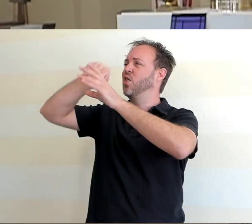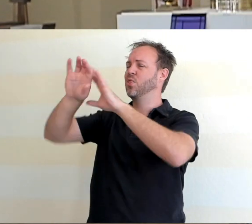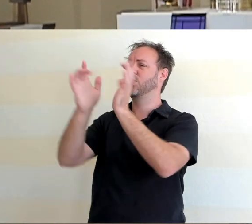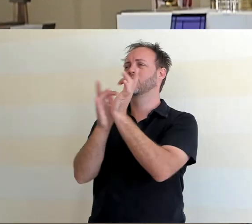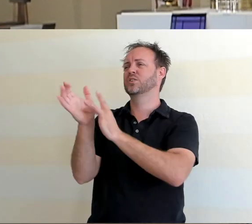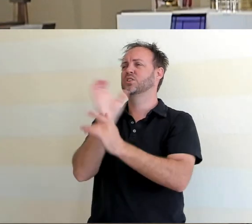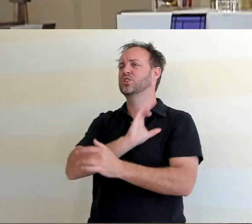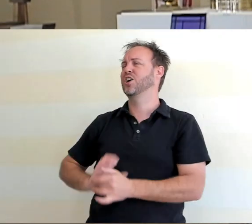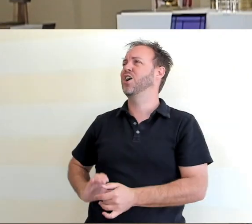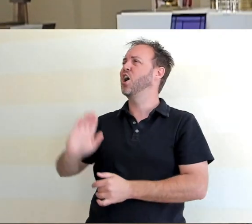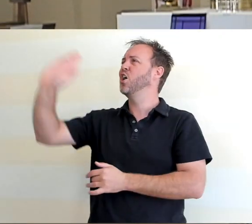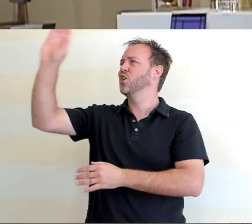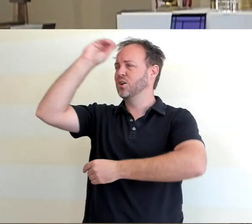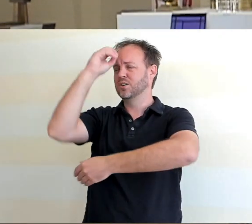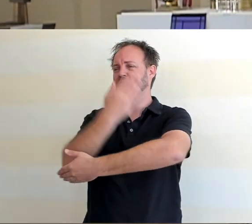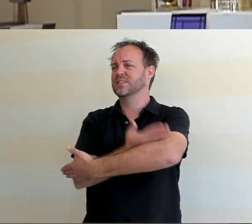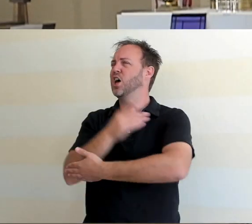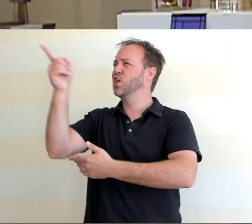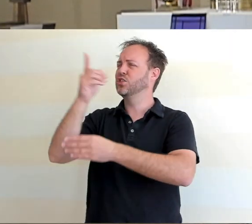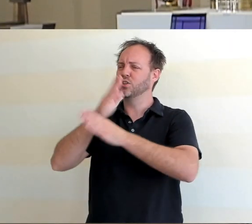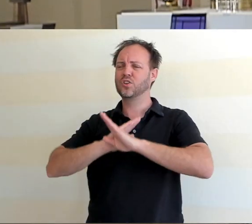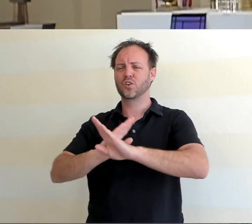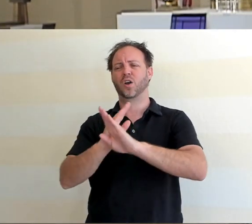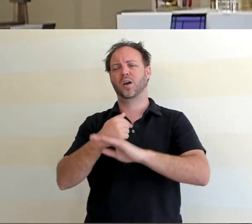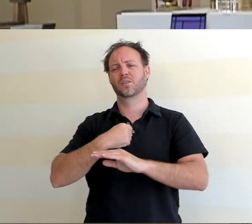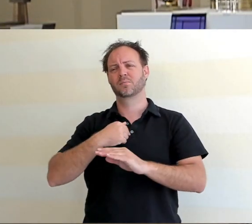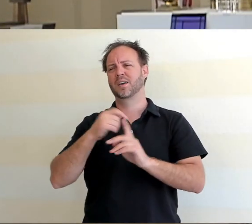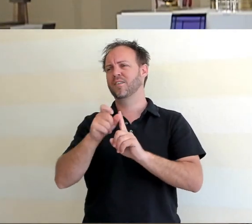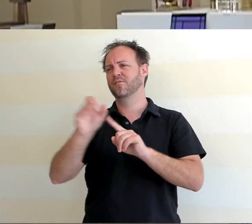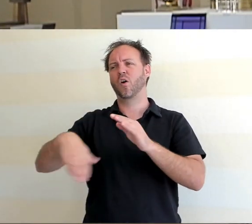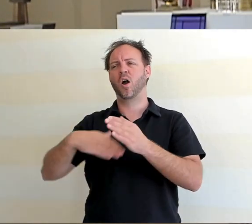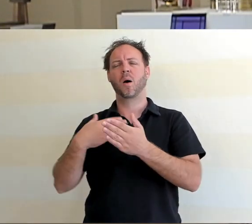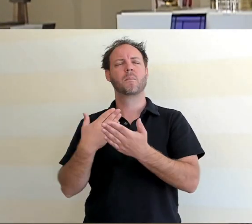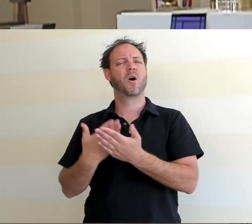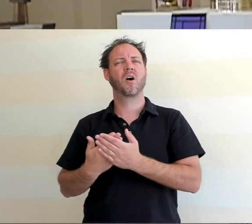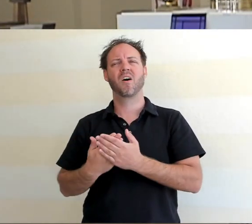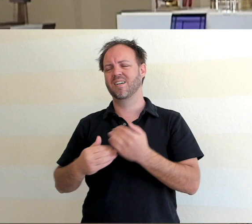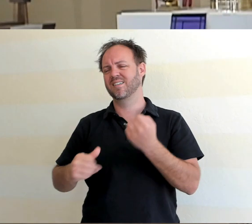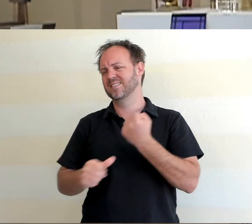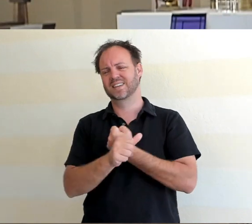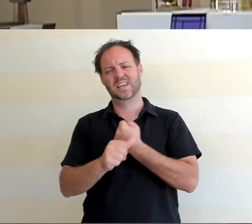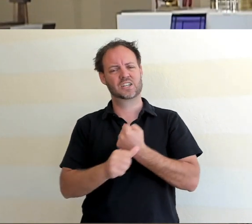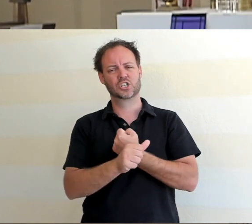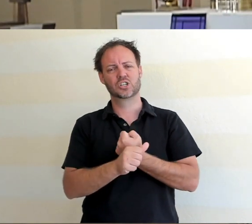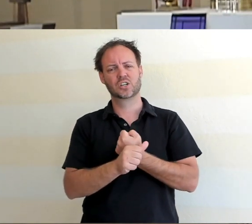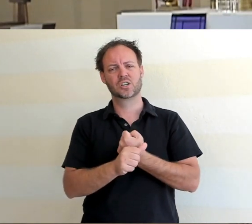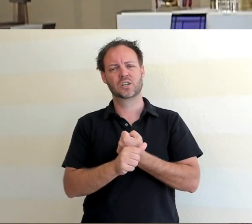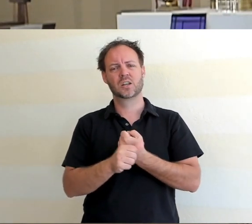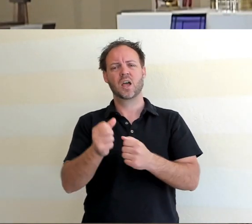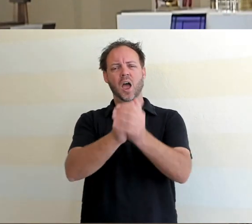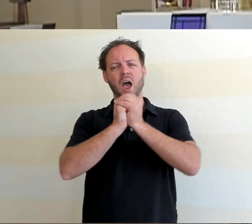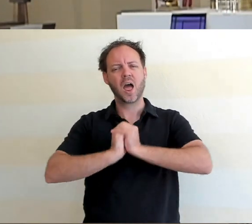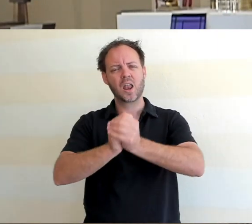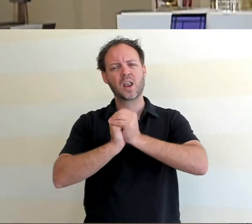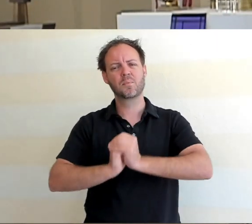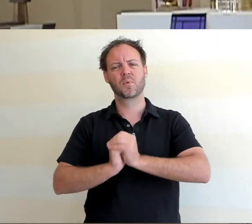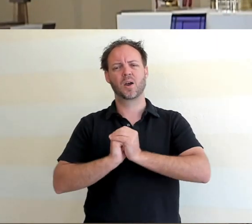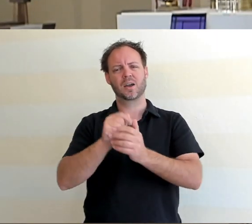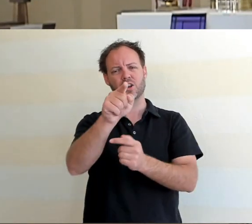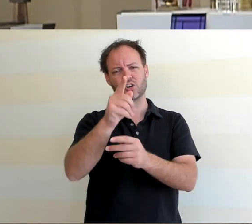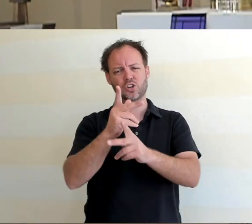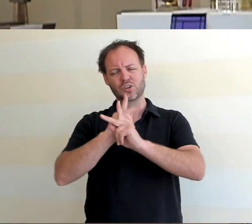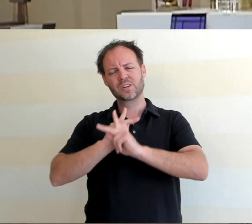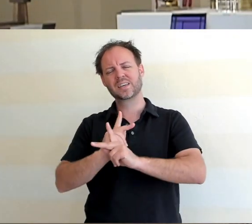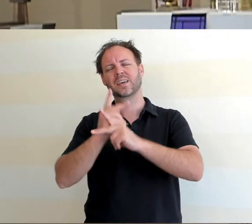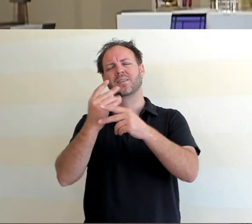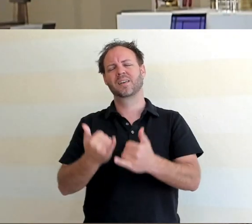Son, that you have kept me this night from all harm and danger. And I pray that you would keep me this day also from